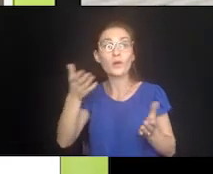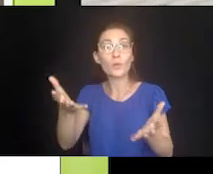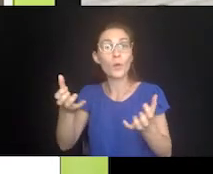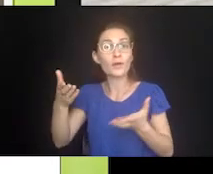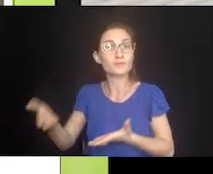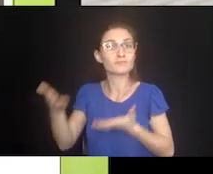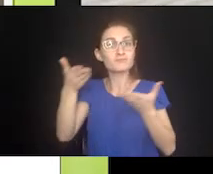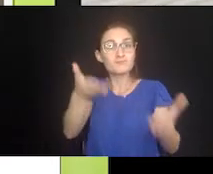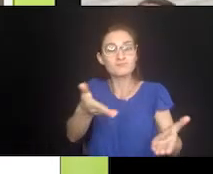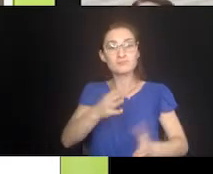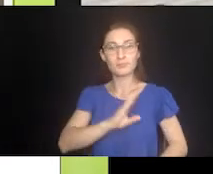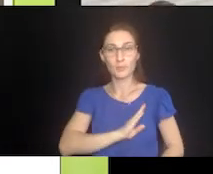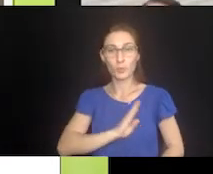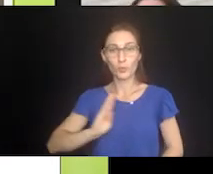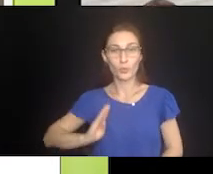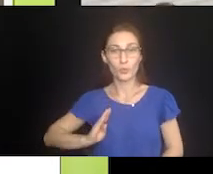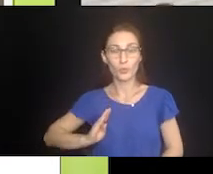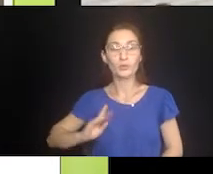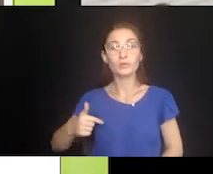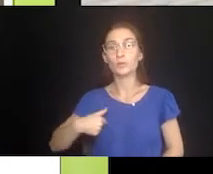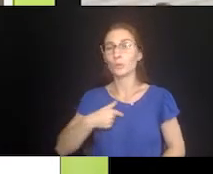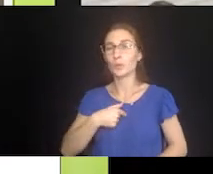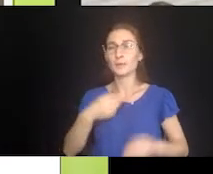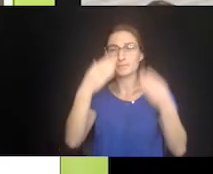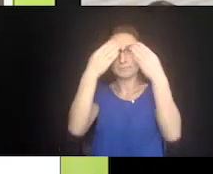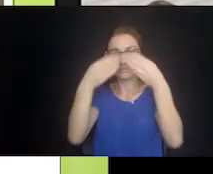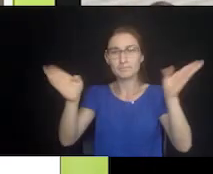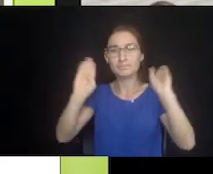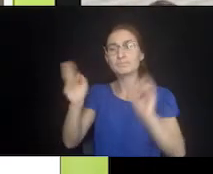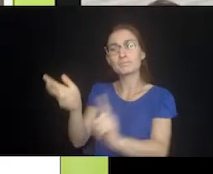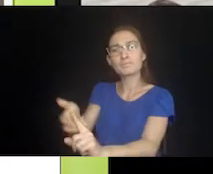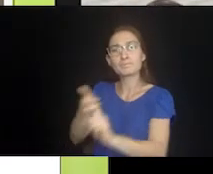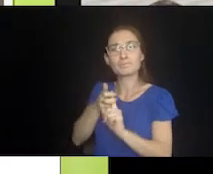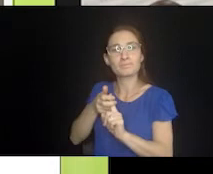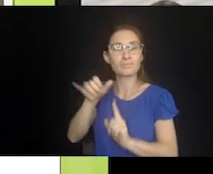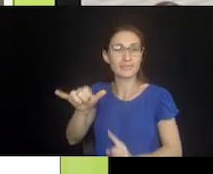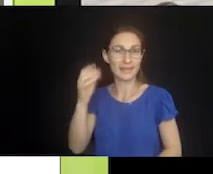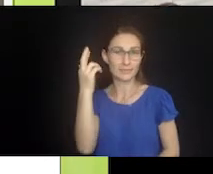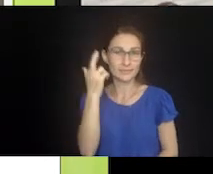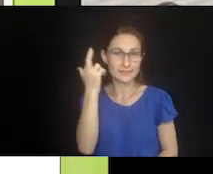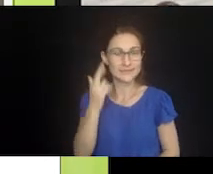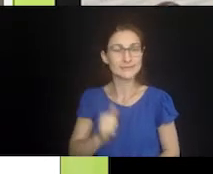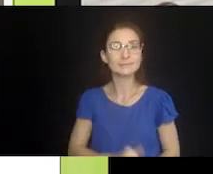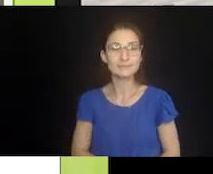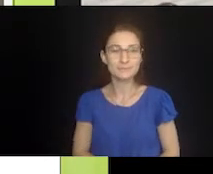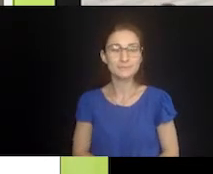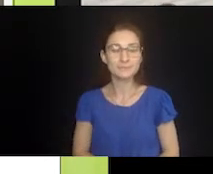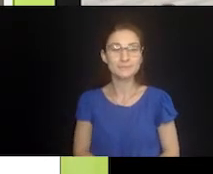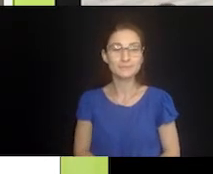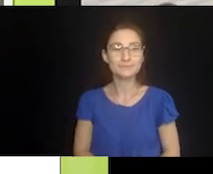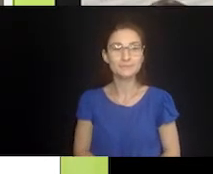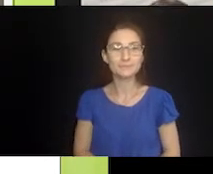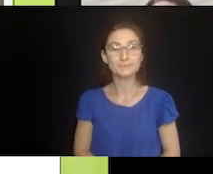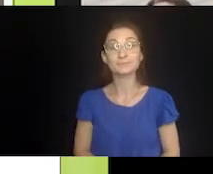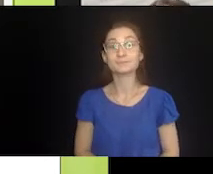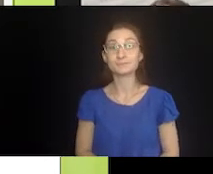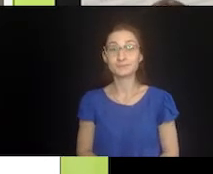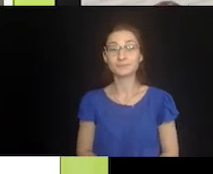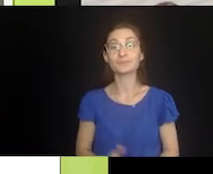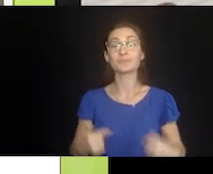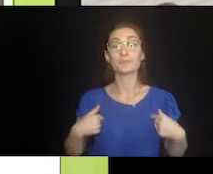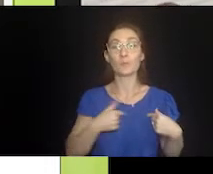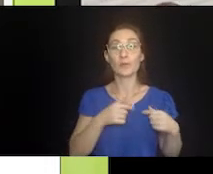of expertise to the board that we need. And we have them on for that reason. So we